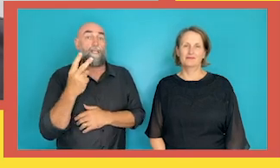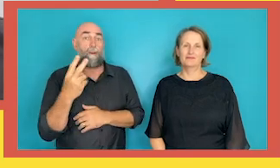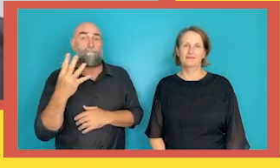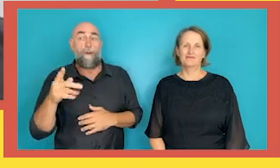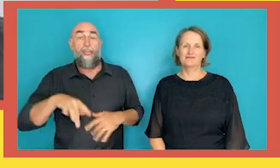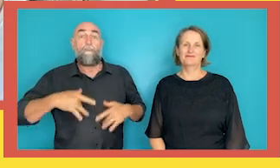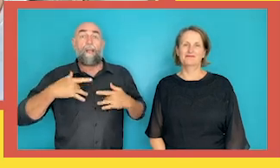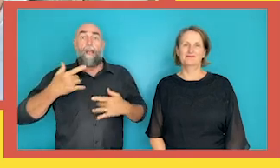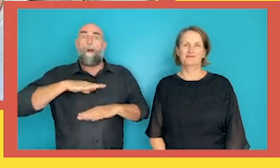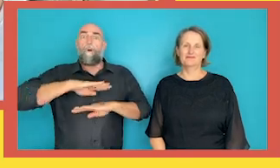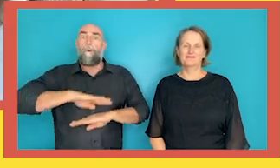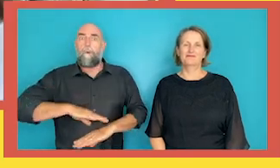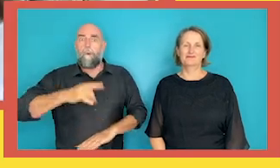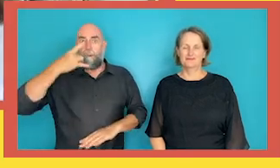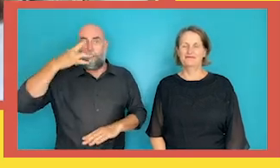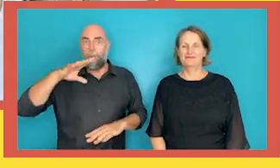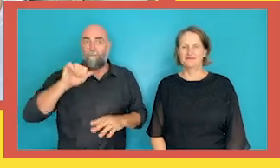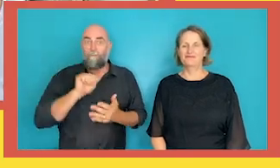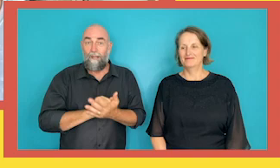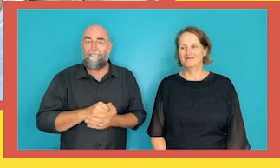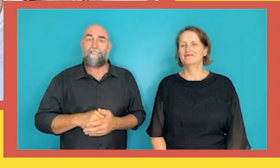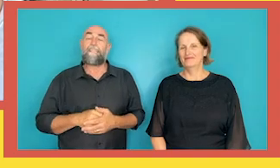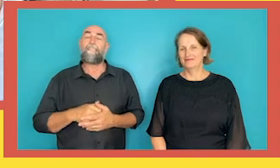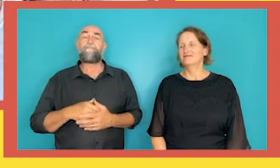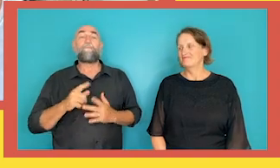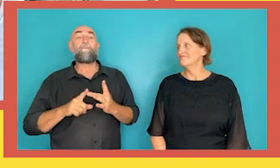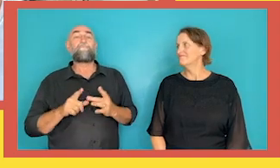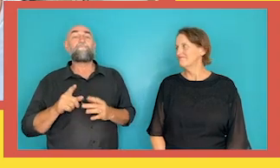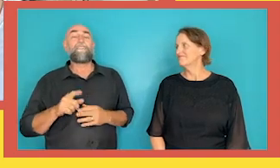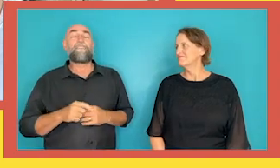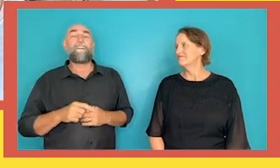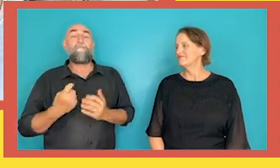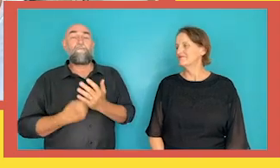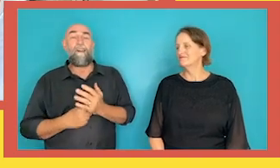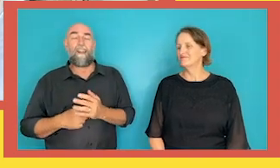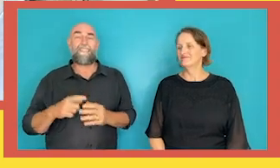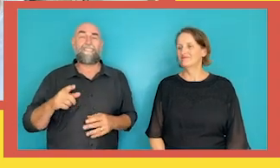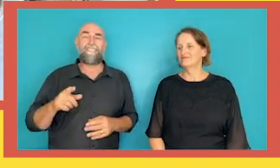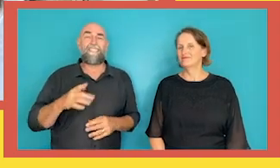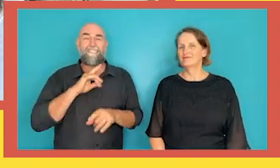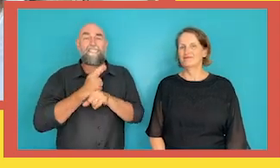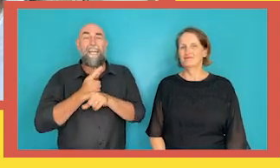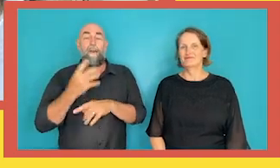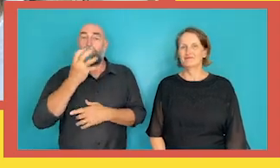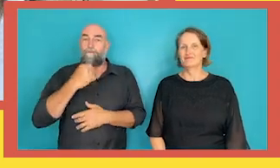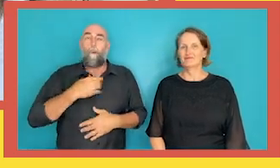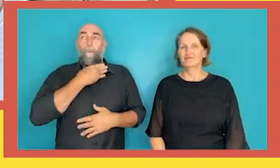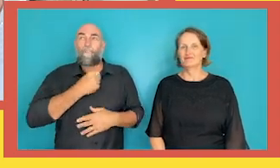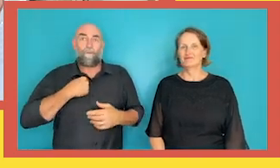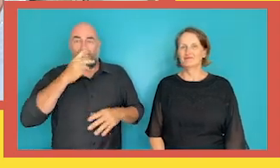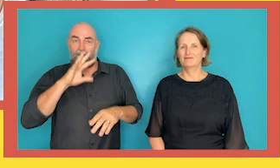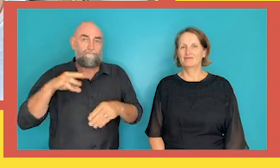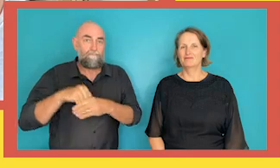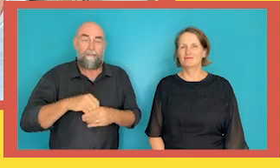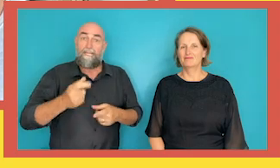have that relieving moment as well. I would absolutely love to have that moment right now, be able to be qualified for the Paralympic Games, and it's